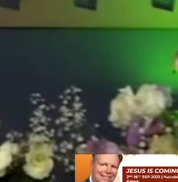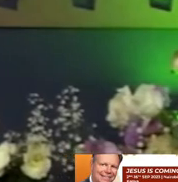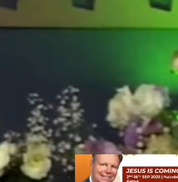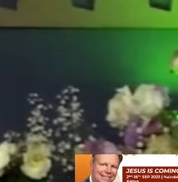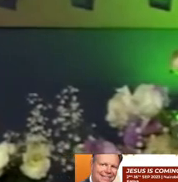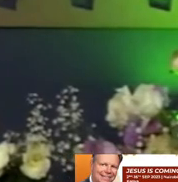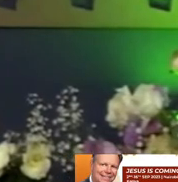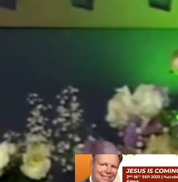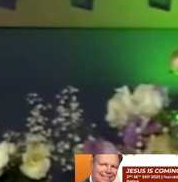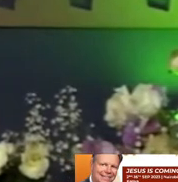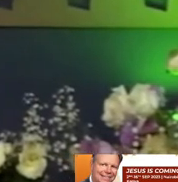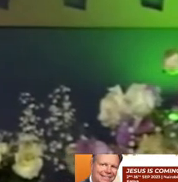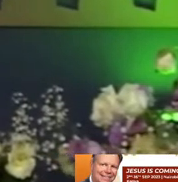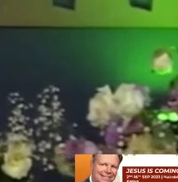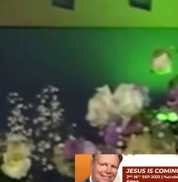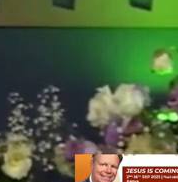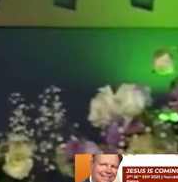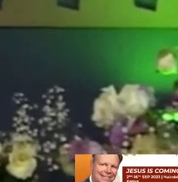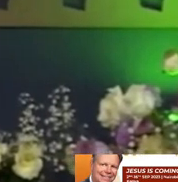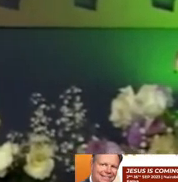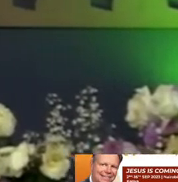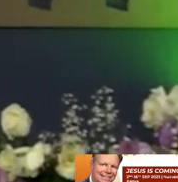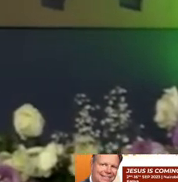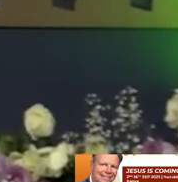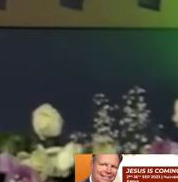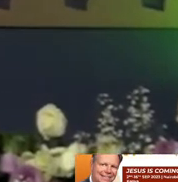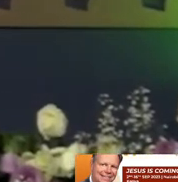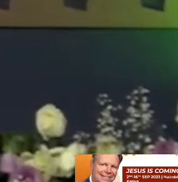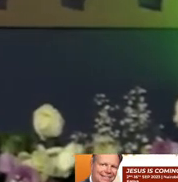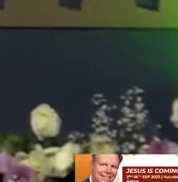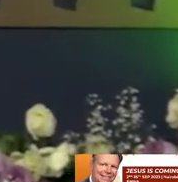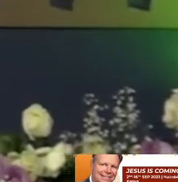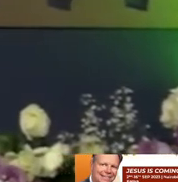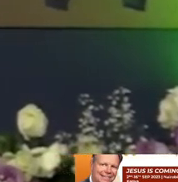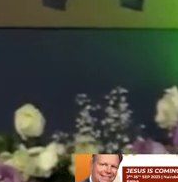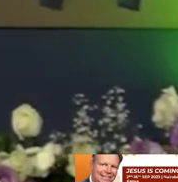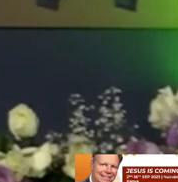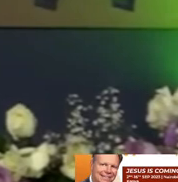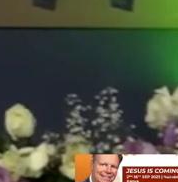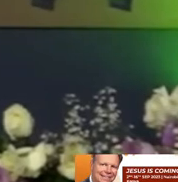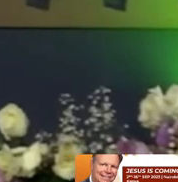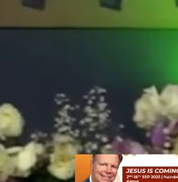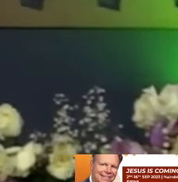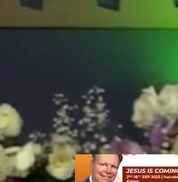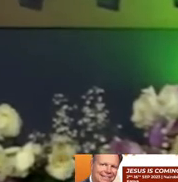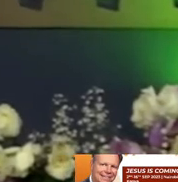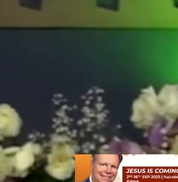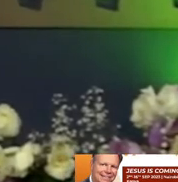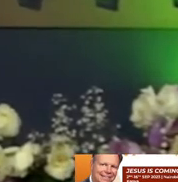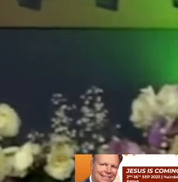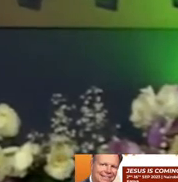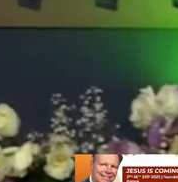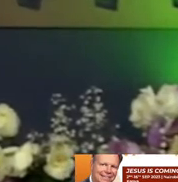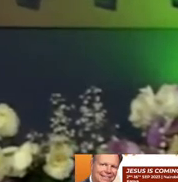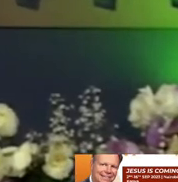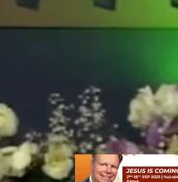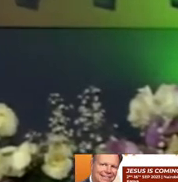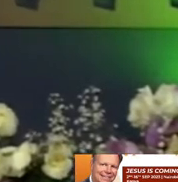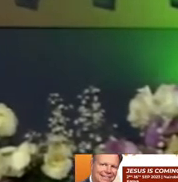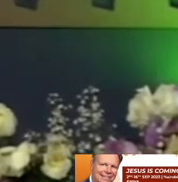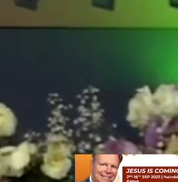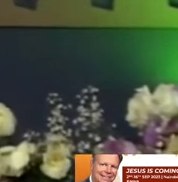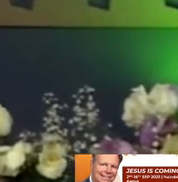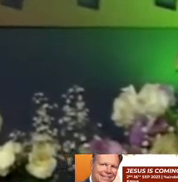a part of the family here. And you see, love considers the needs of others before our own